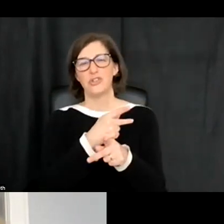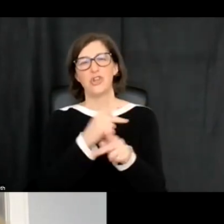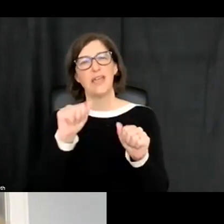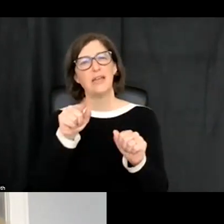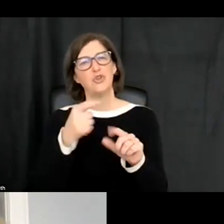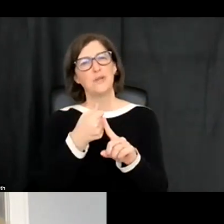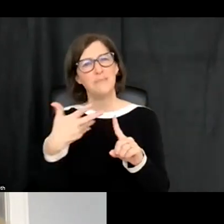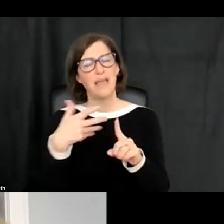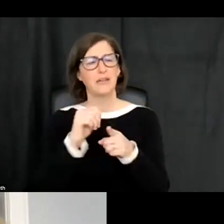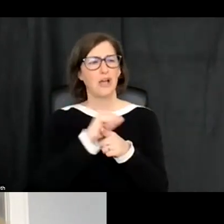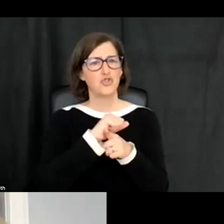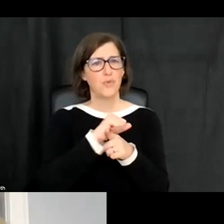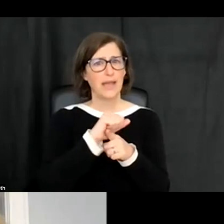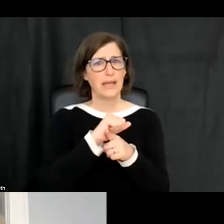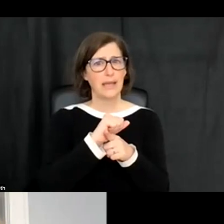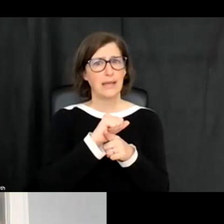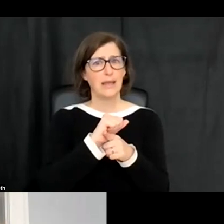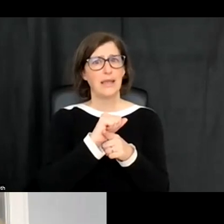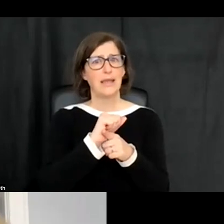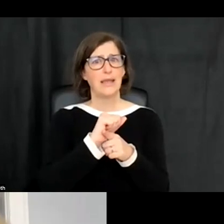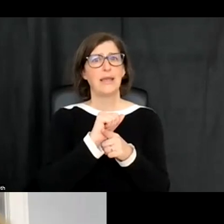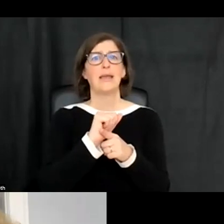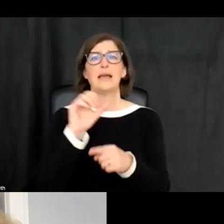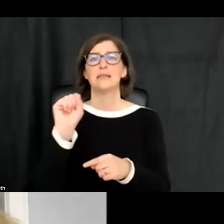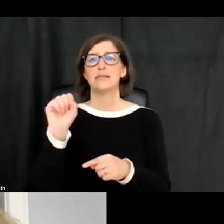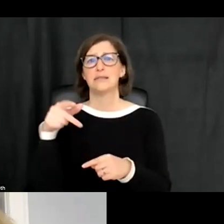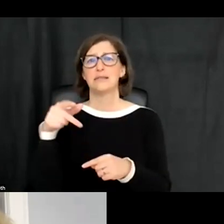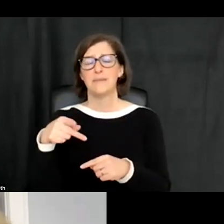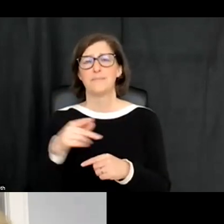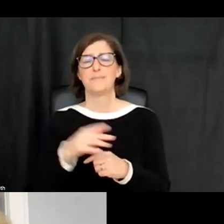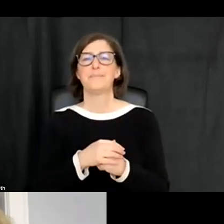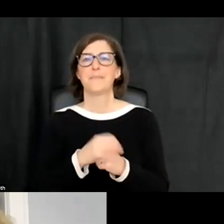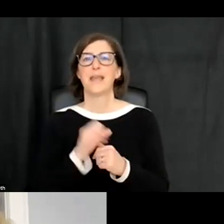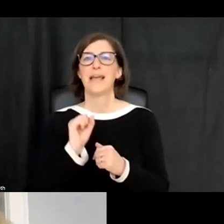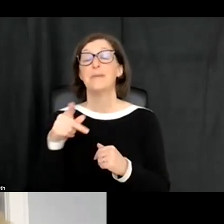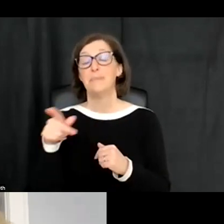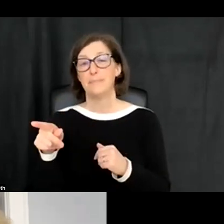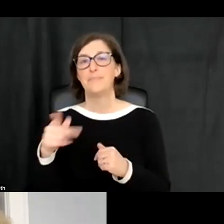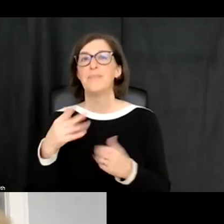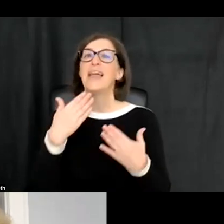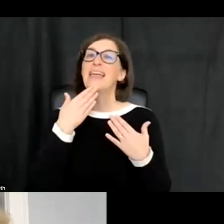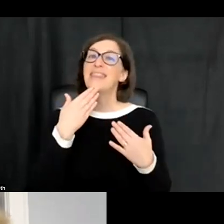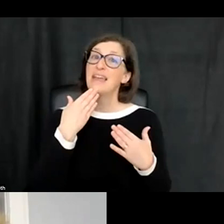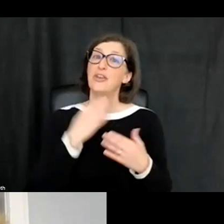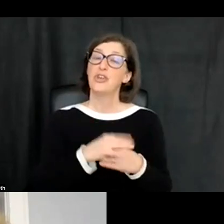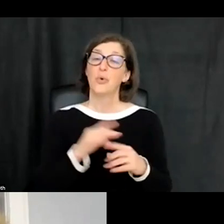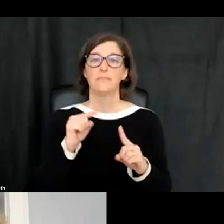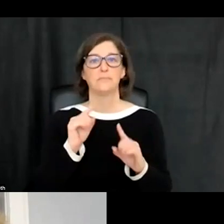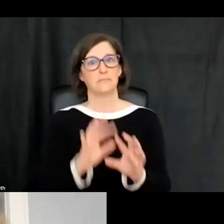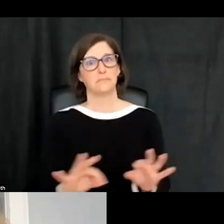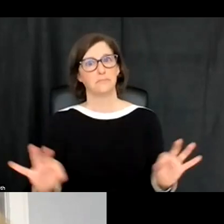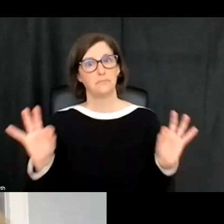about training and support supervision? Thanks. Yeah, thank you, Janet, because this is